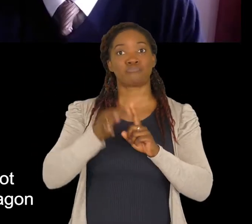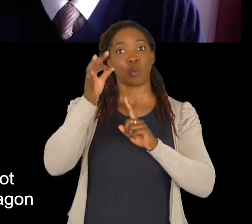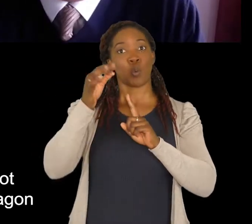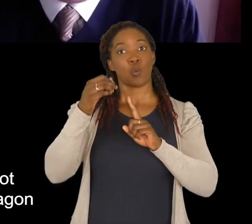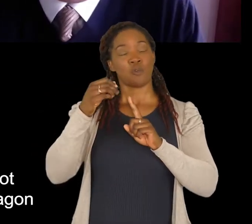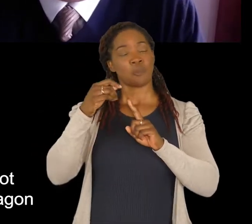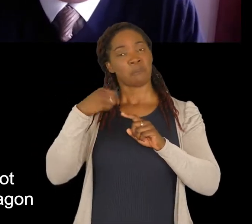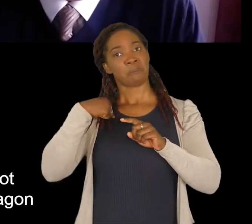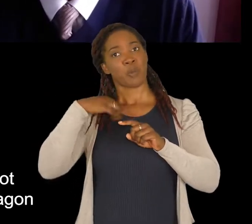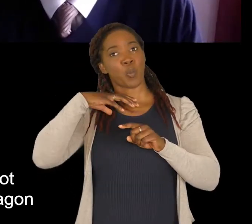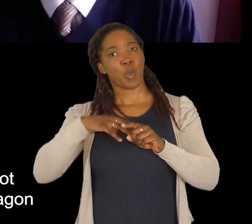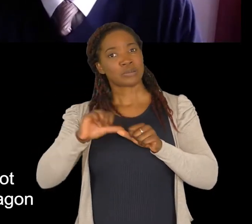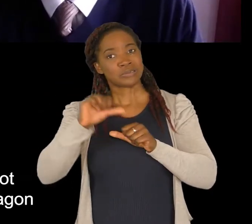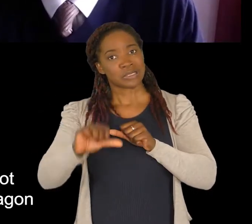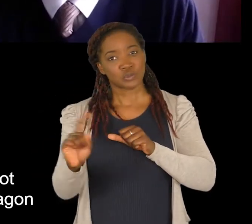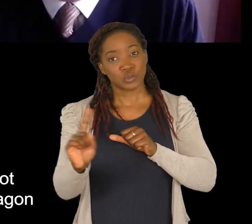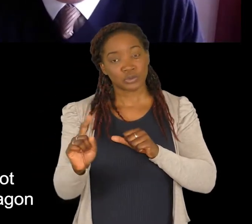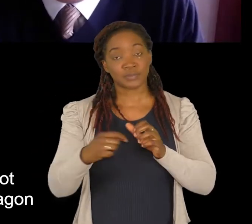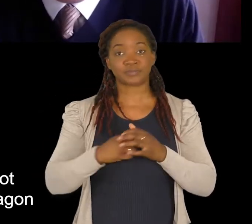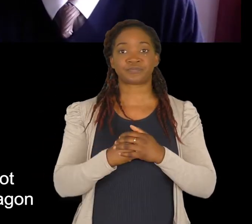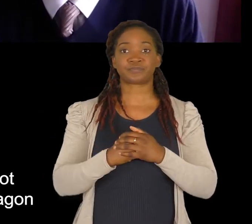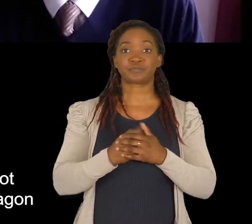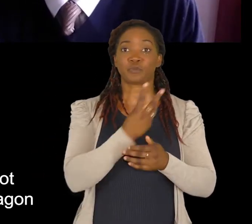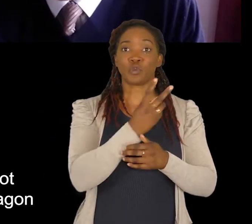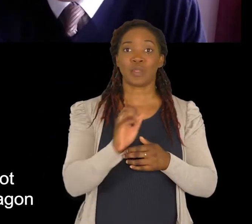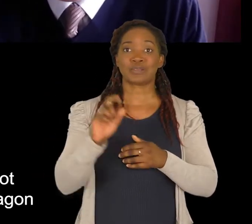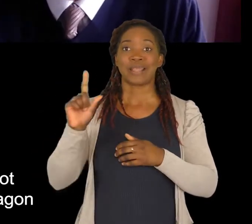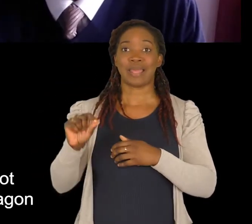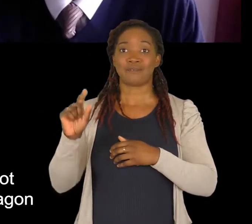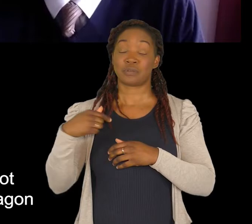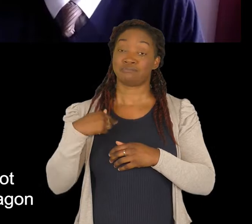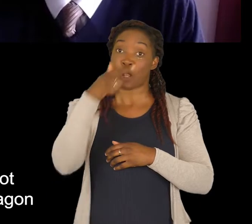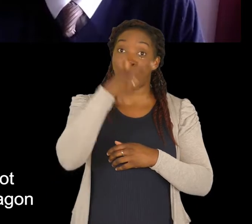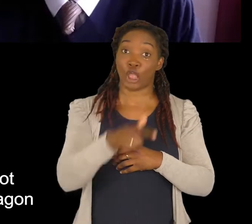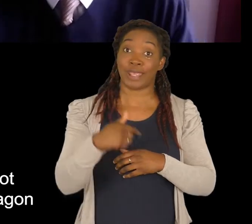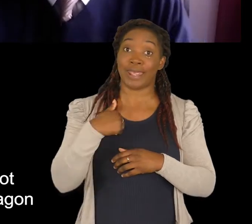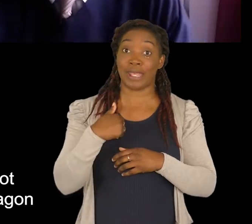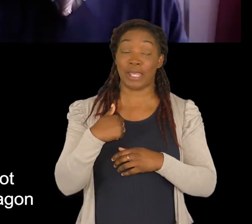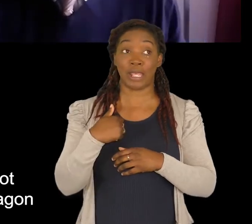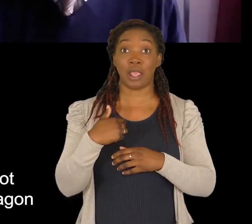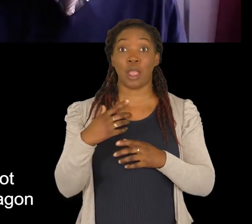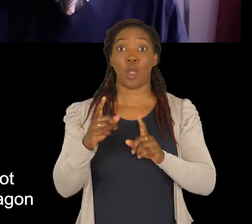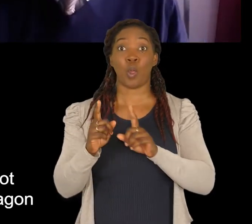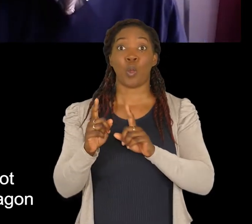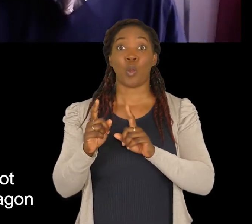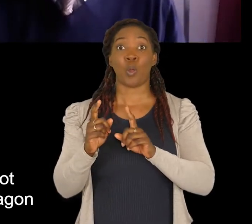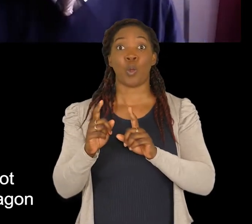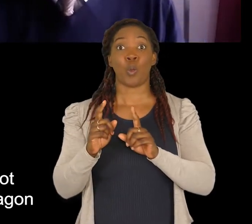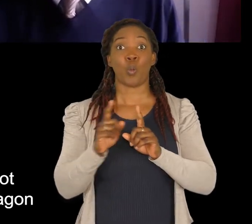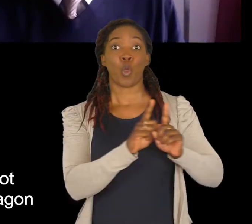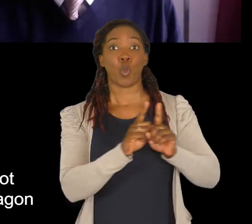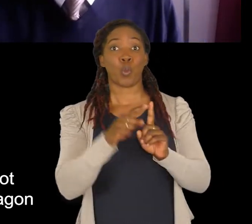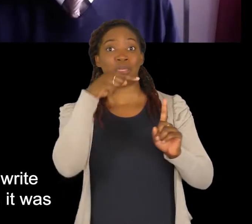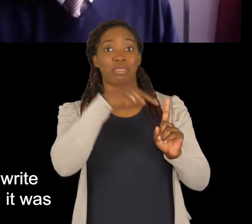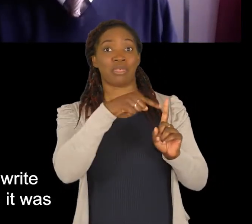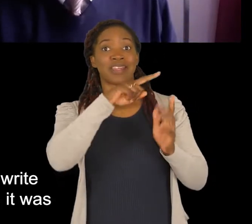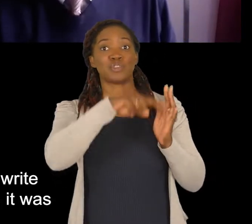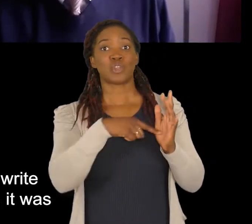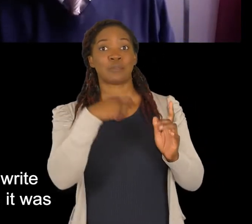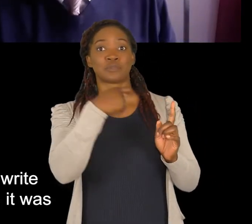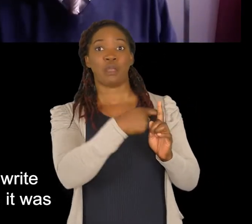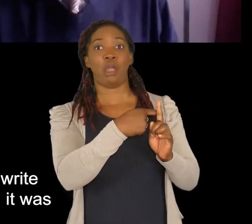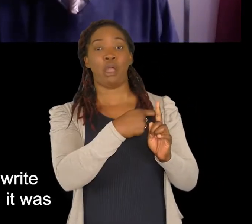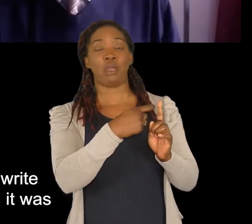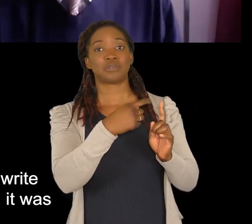career. Now, in 2011, I got very lucky. I managed to work with an ex-dragon called